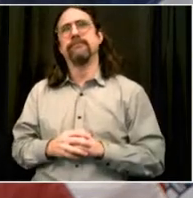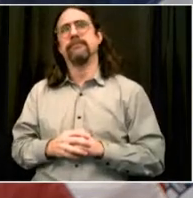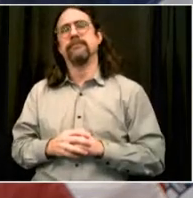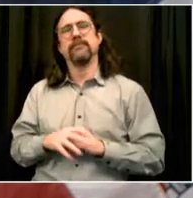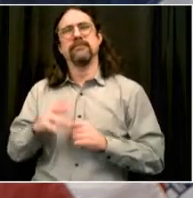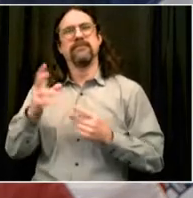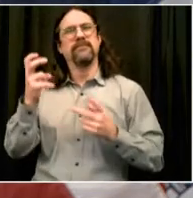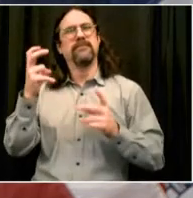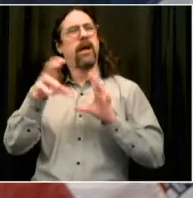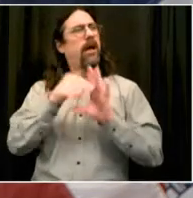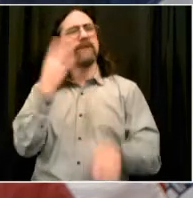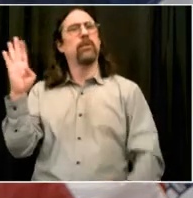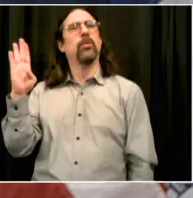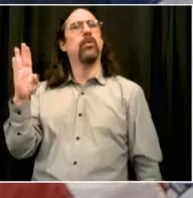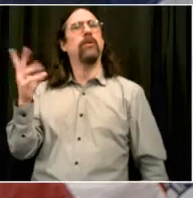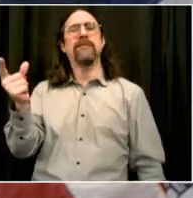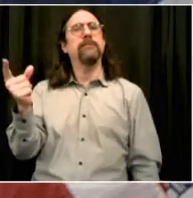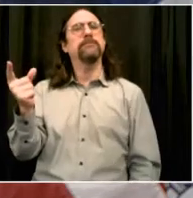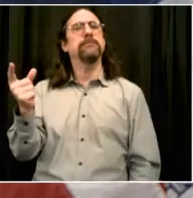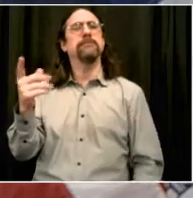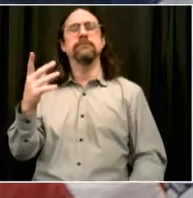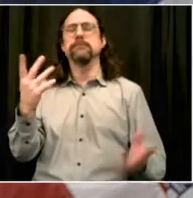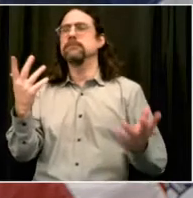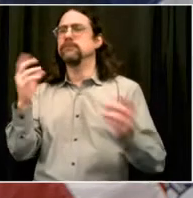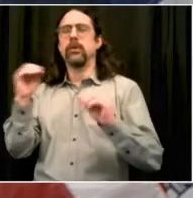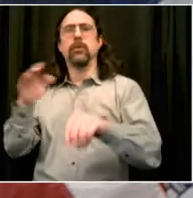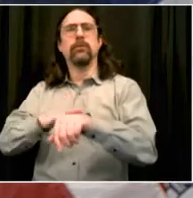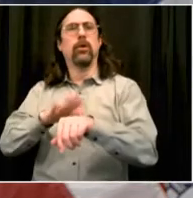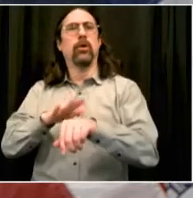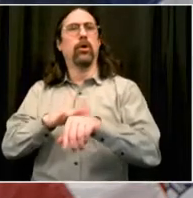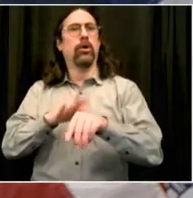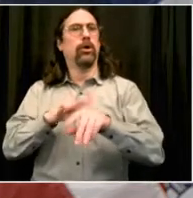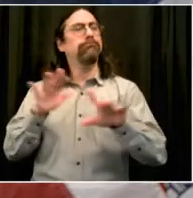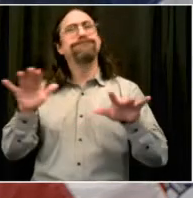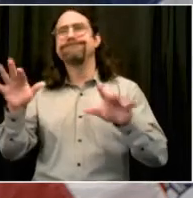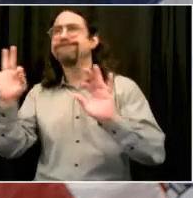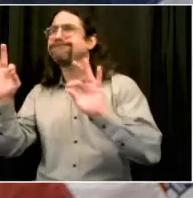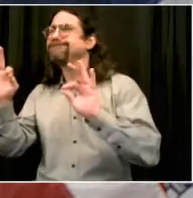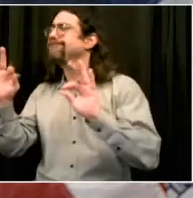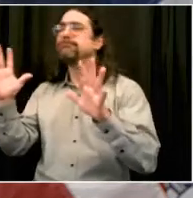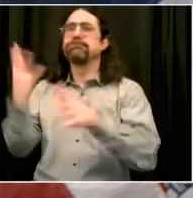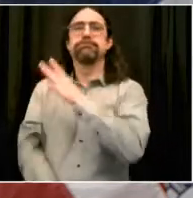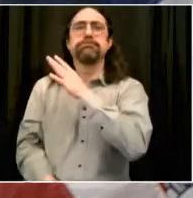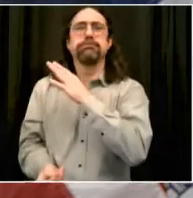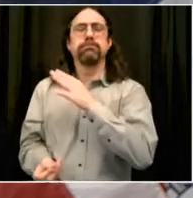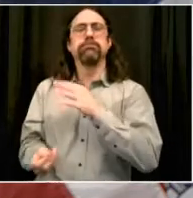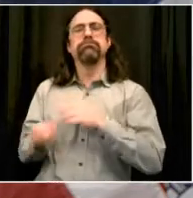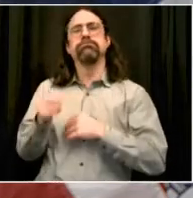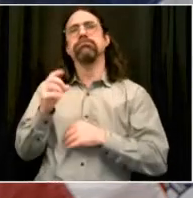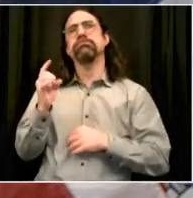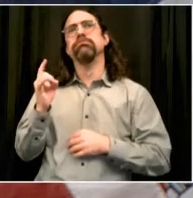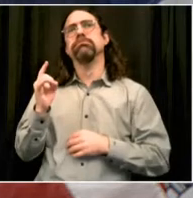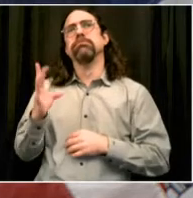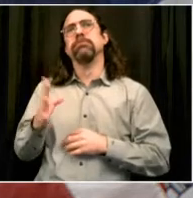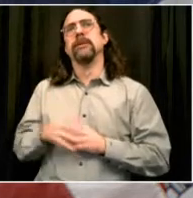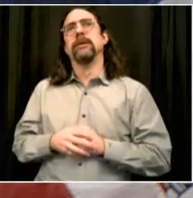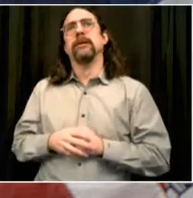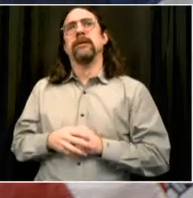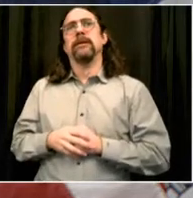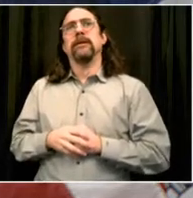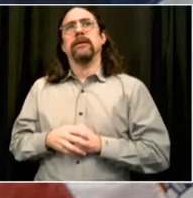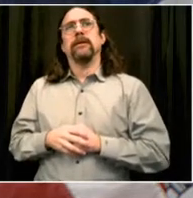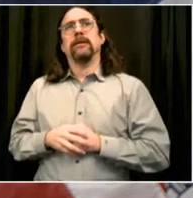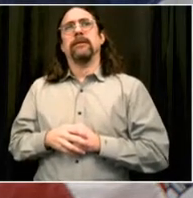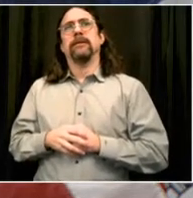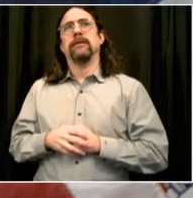Very painful day. I literally, as I'm talking to you, I feel like, it was yesterday. Go ahead. The next